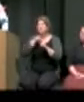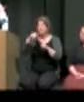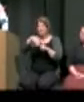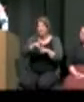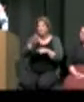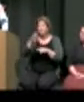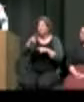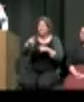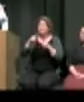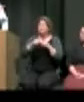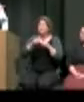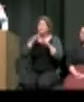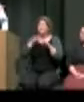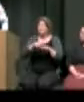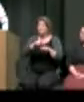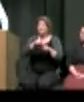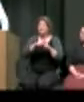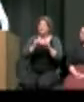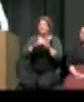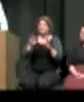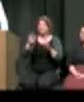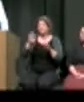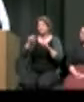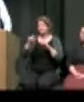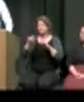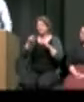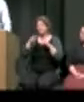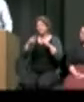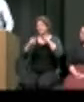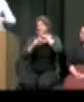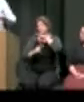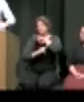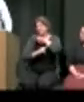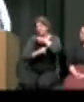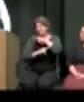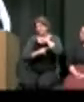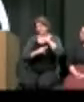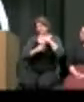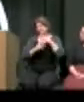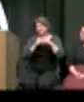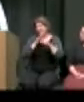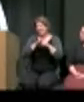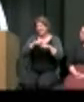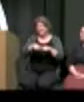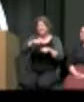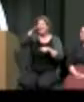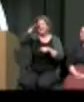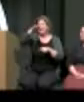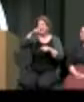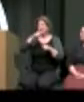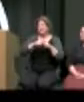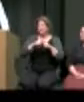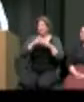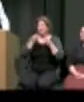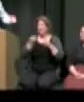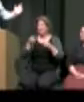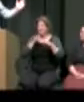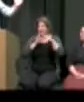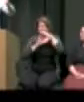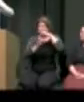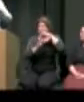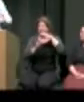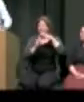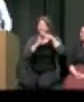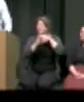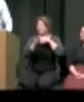to the river. Obviously the Front Street Bridge doesn't have enough height for us to get our big equipment through. So any